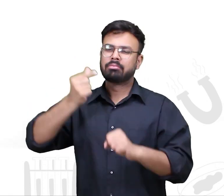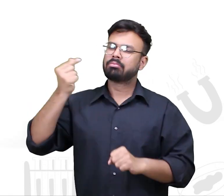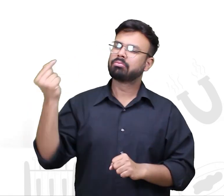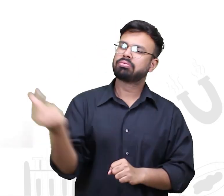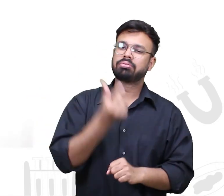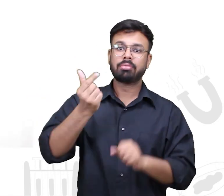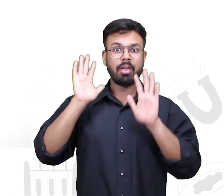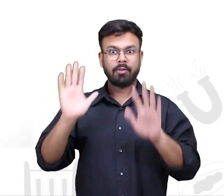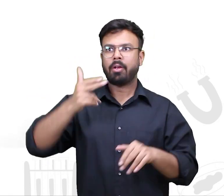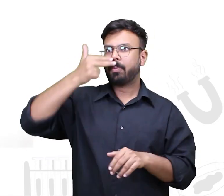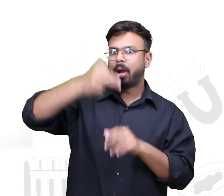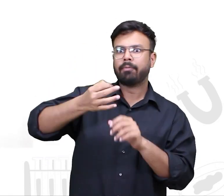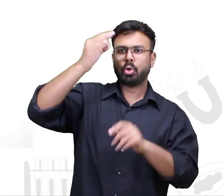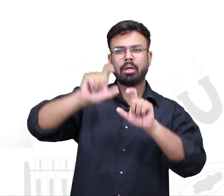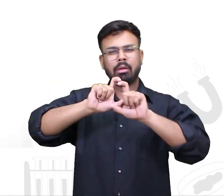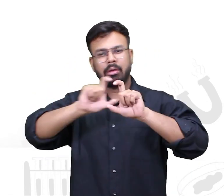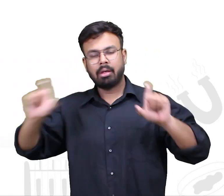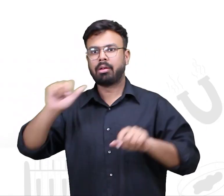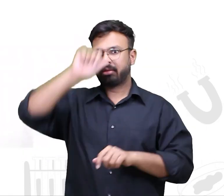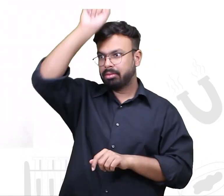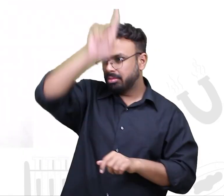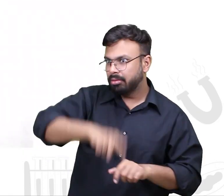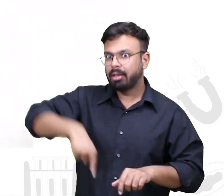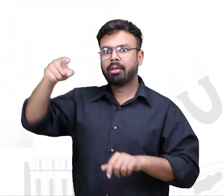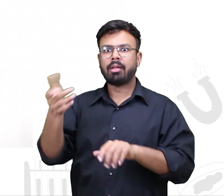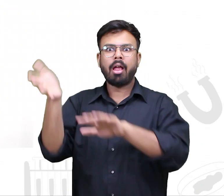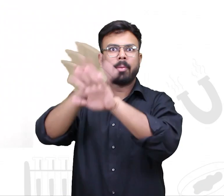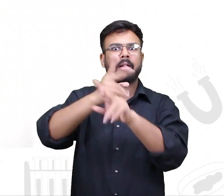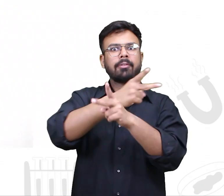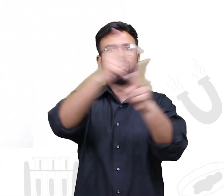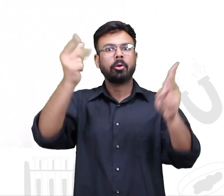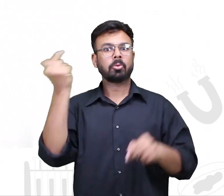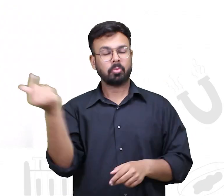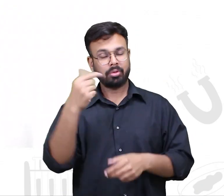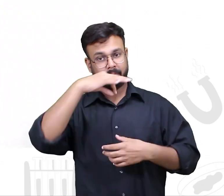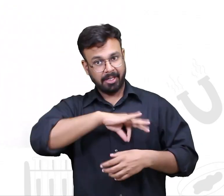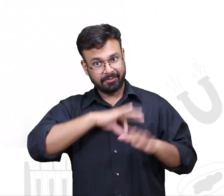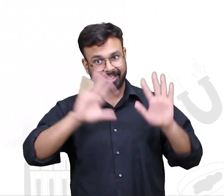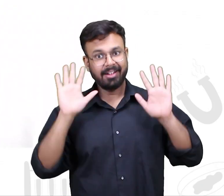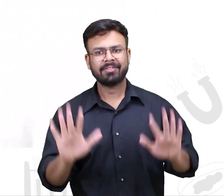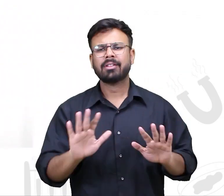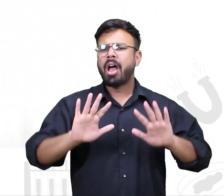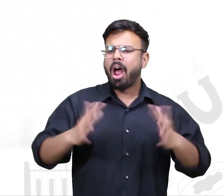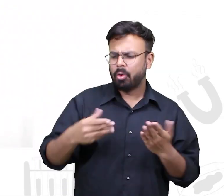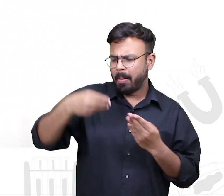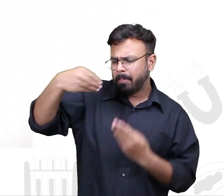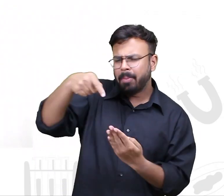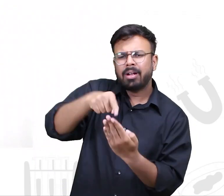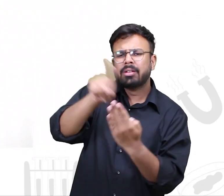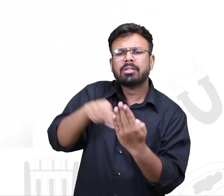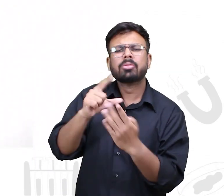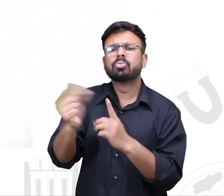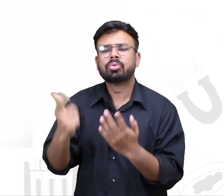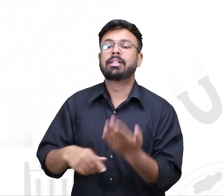which will be used as a clean future fuel and is being used in various nations. So basically what we will be doing with this paper,